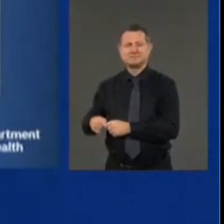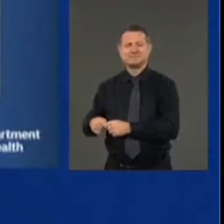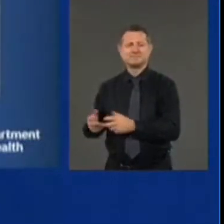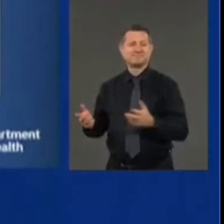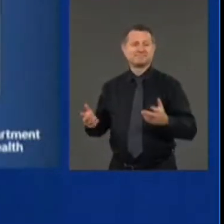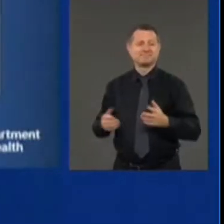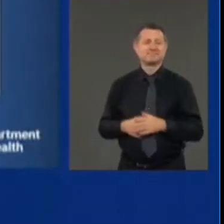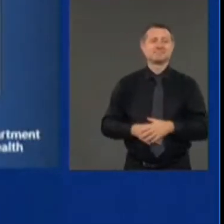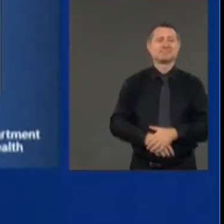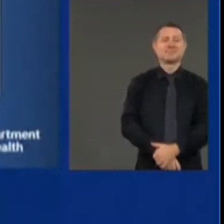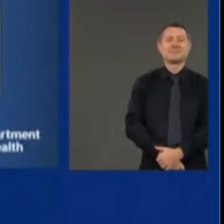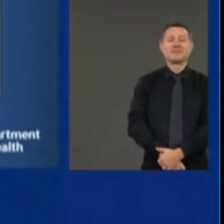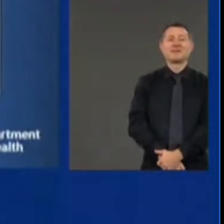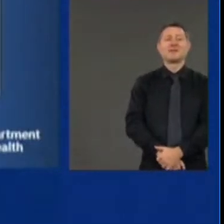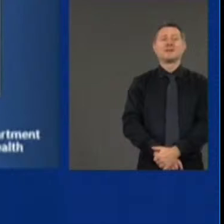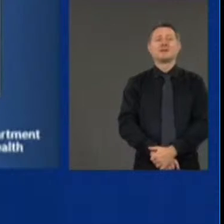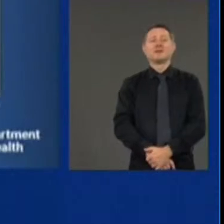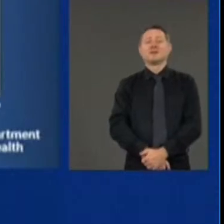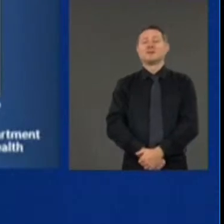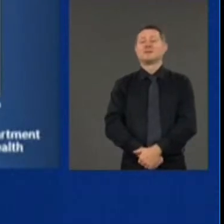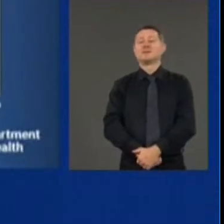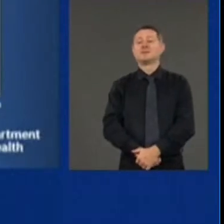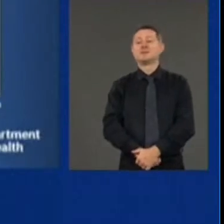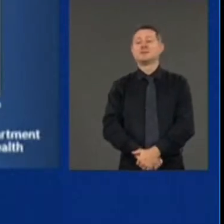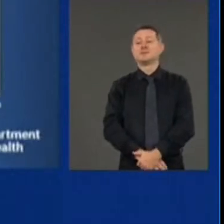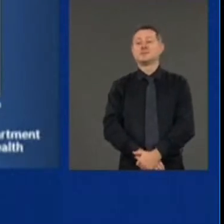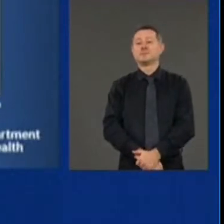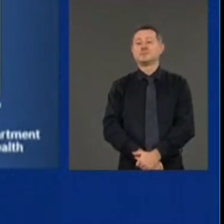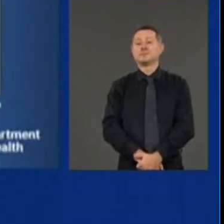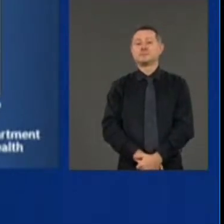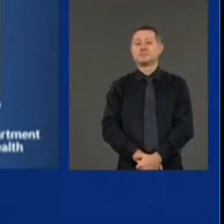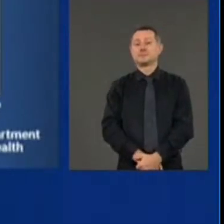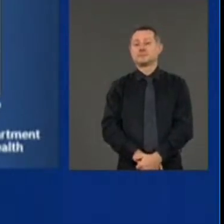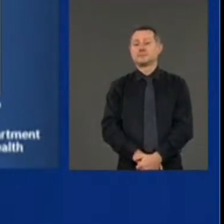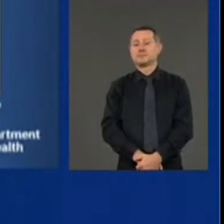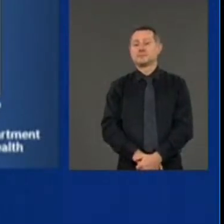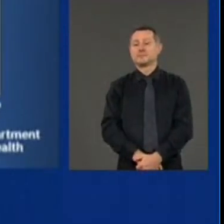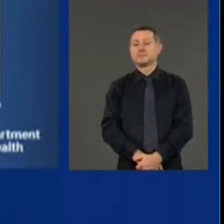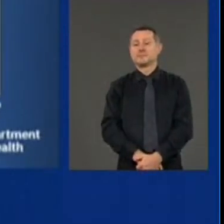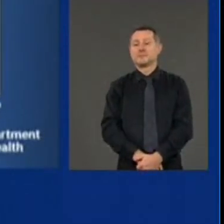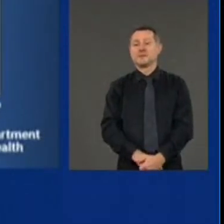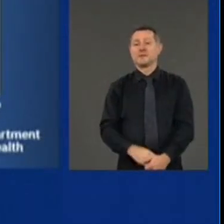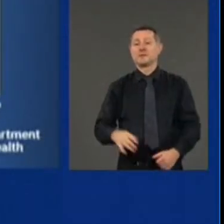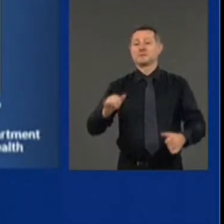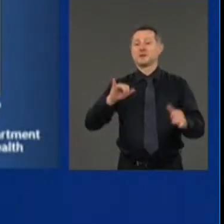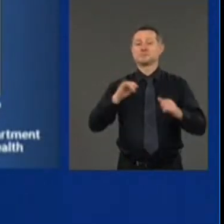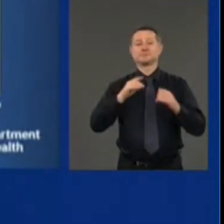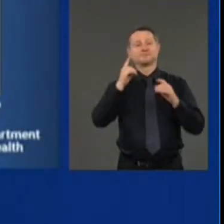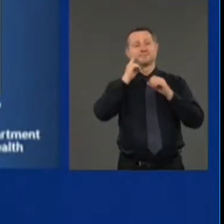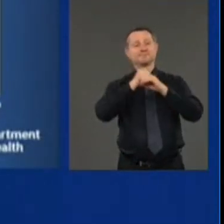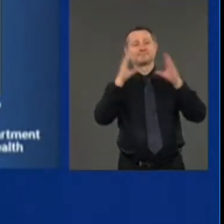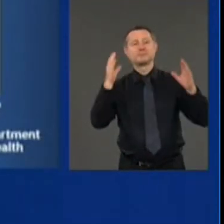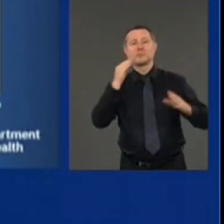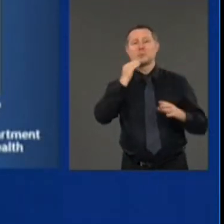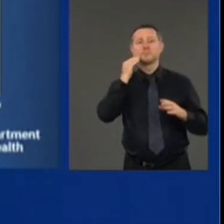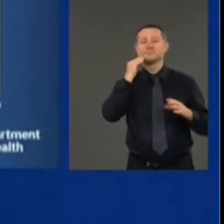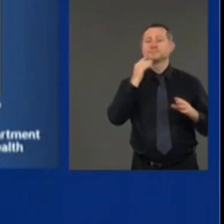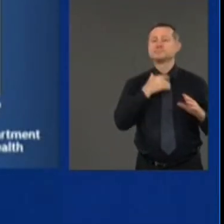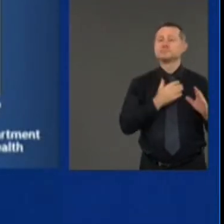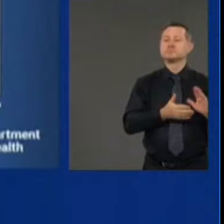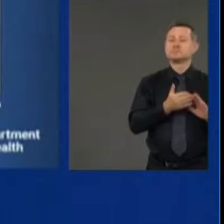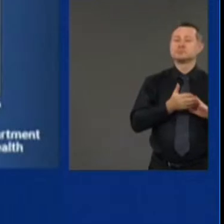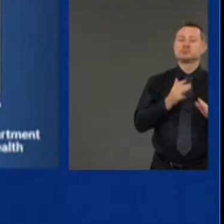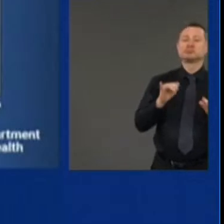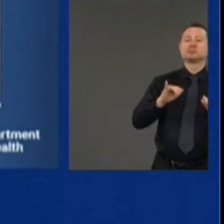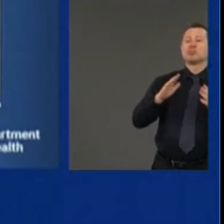Perhaps we should think about it this way. Nursing homes do not exist in a vacuum. They are part of the community. They are central to the